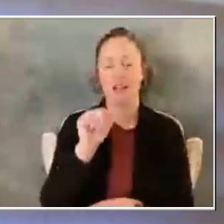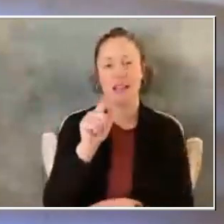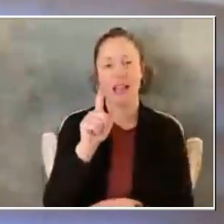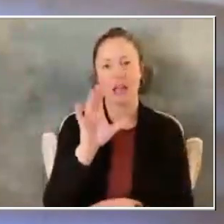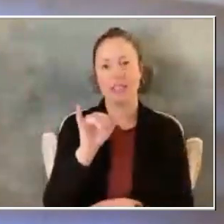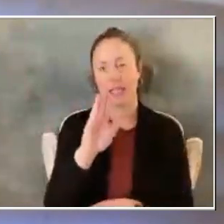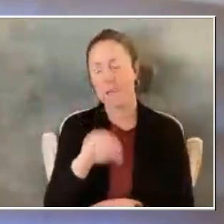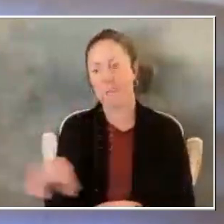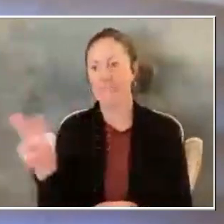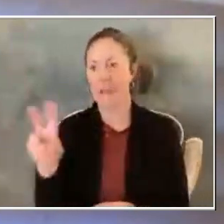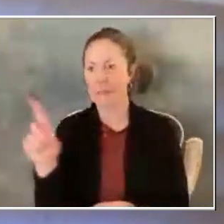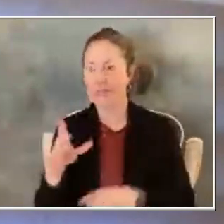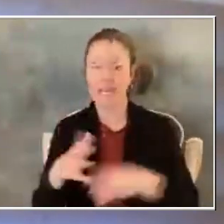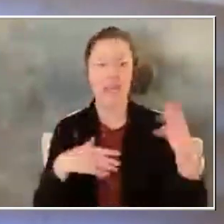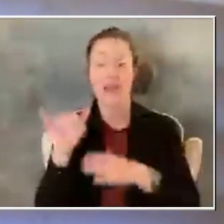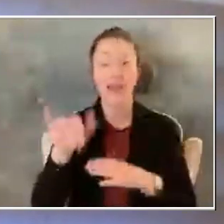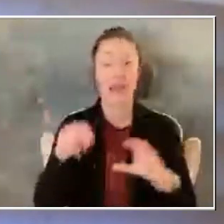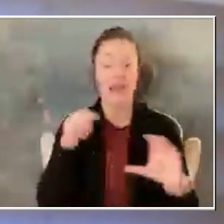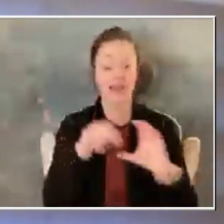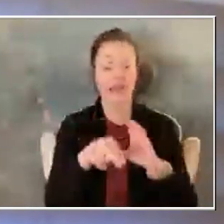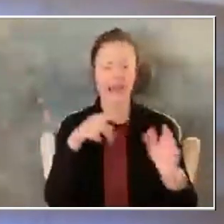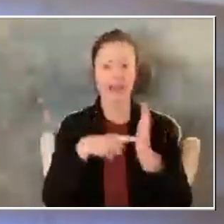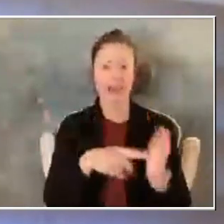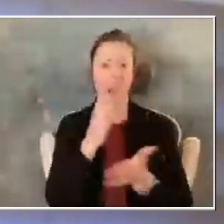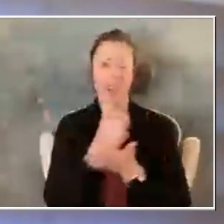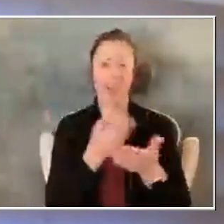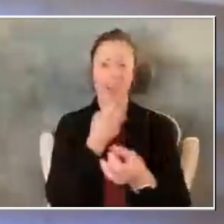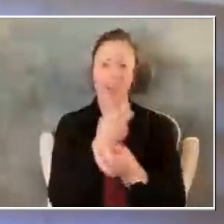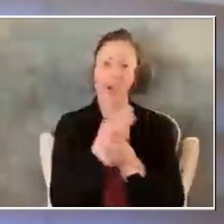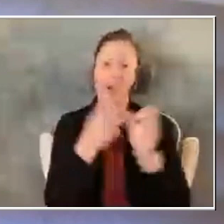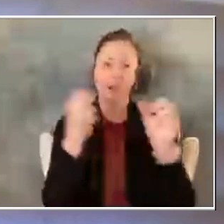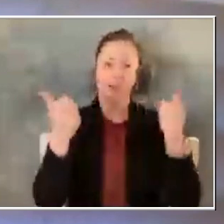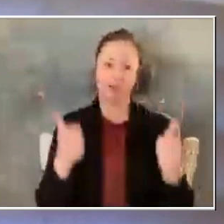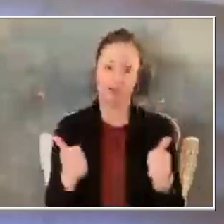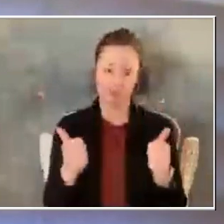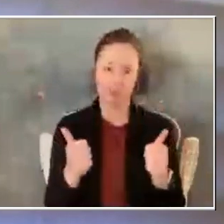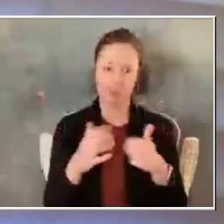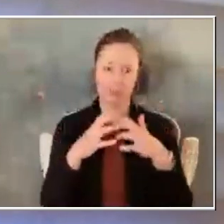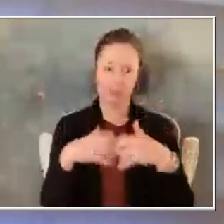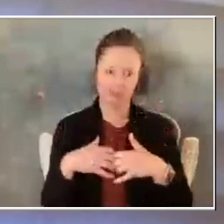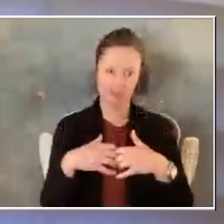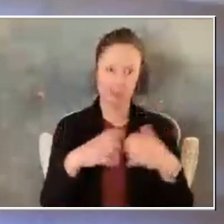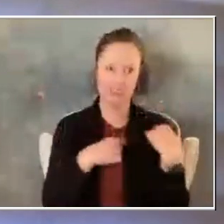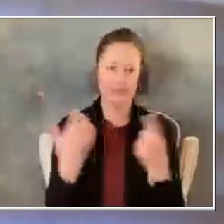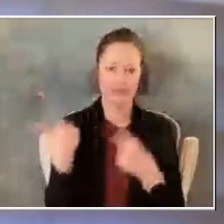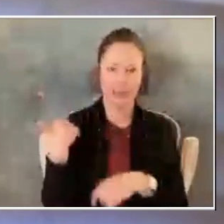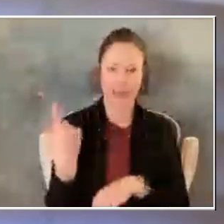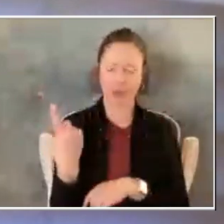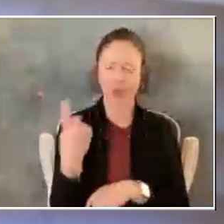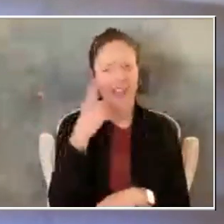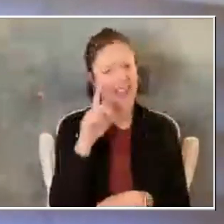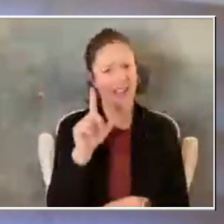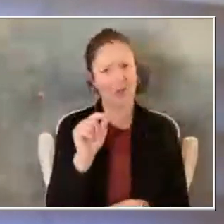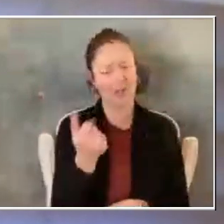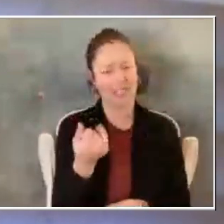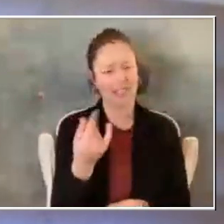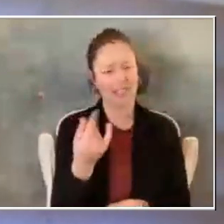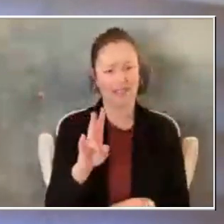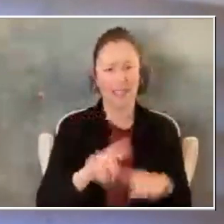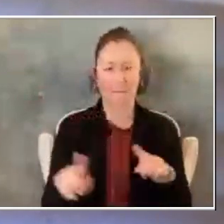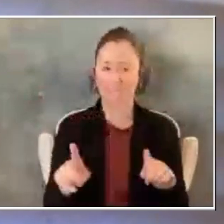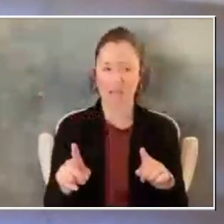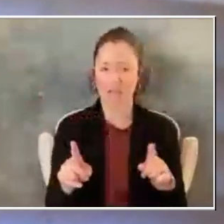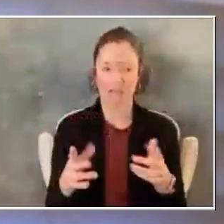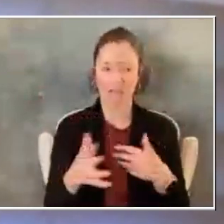of deterioration since my last one in, I believe it was 2017, but I still